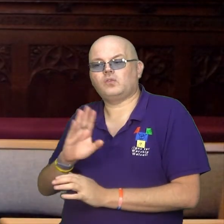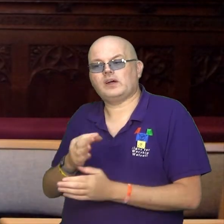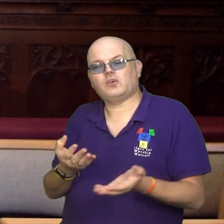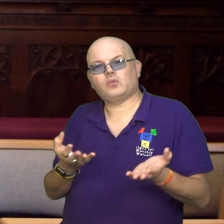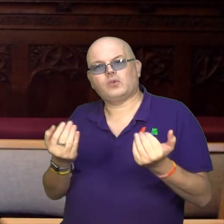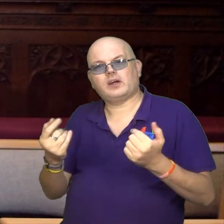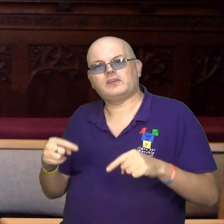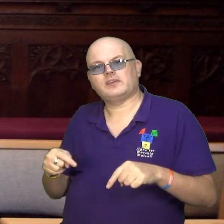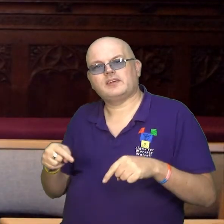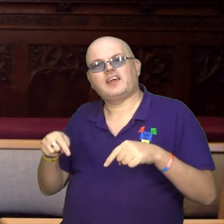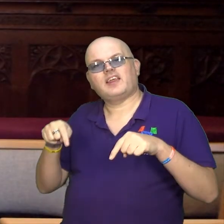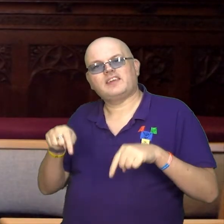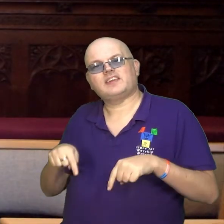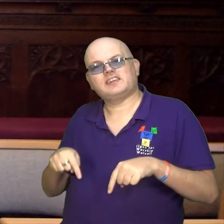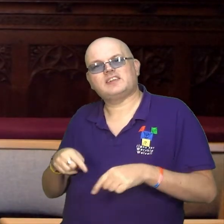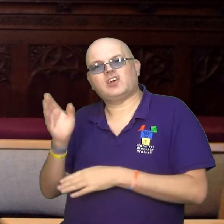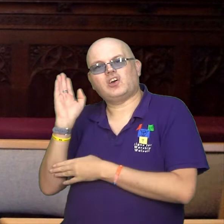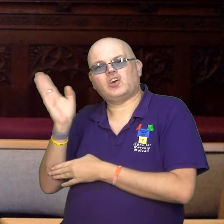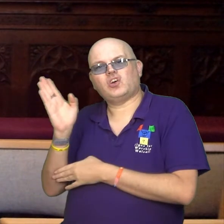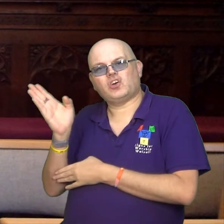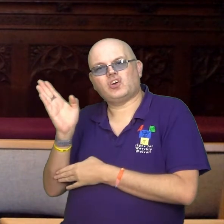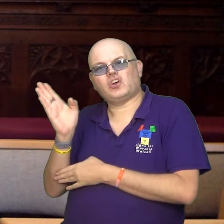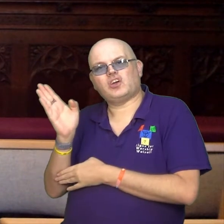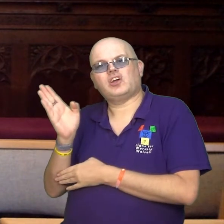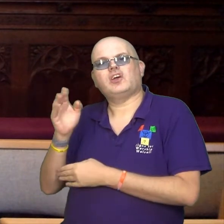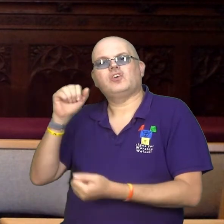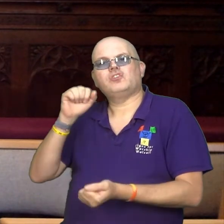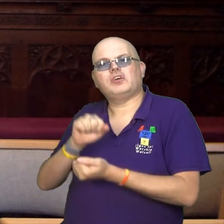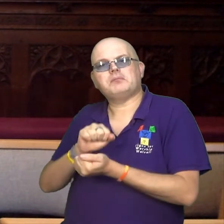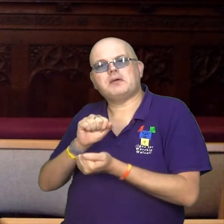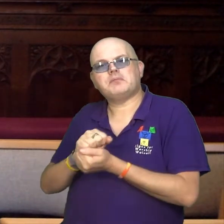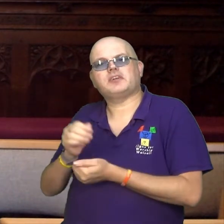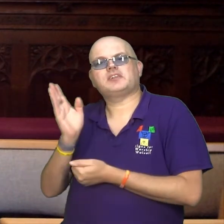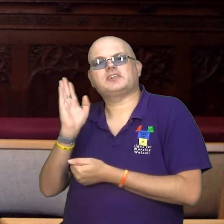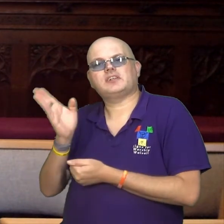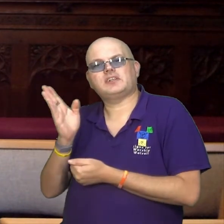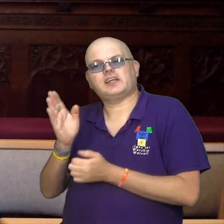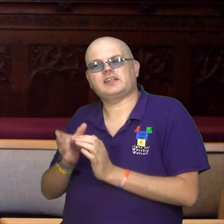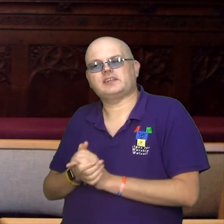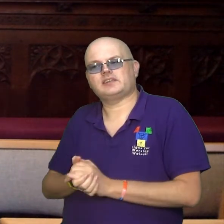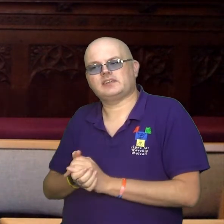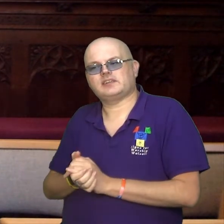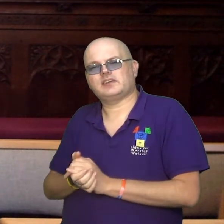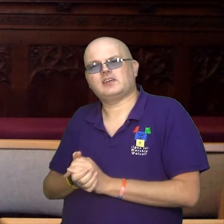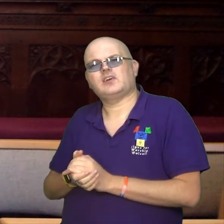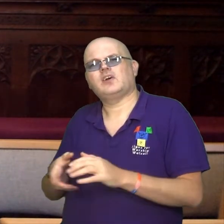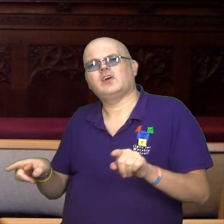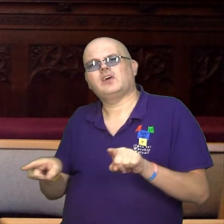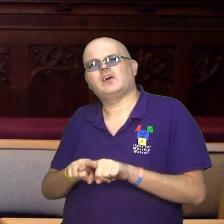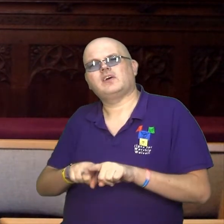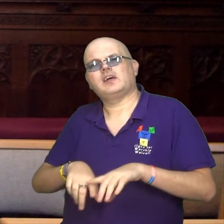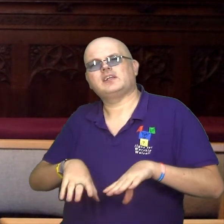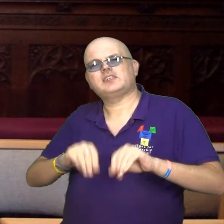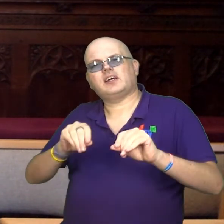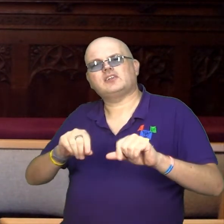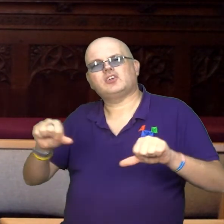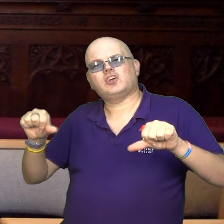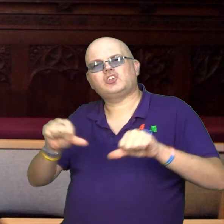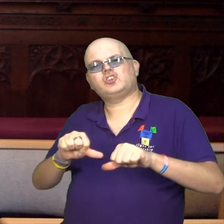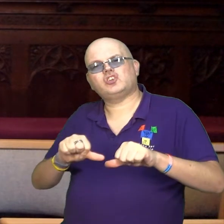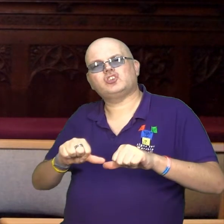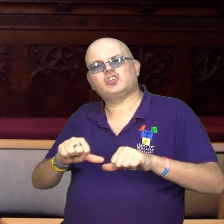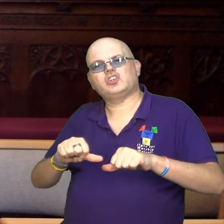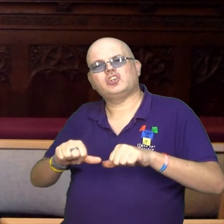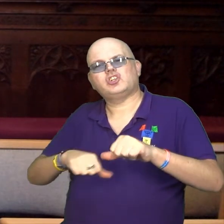Hello and welcome to this talk for Remembrance Sunday, and also the start of a